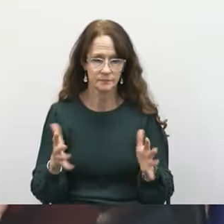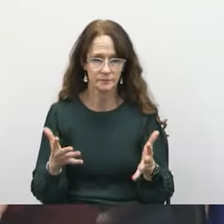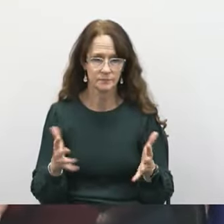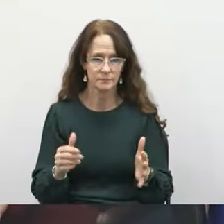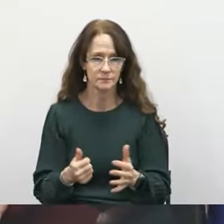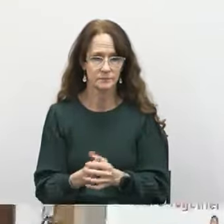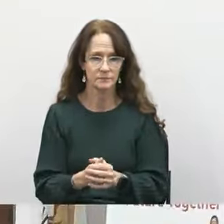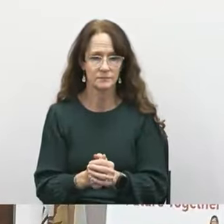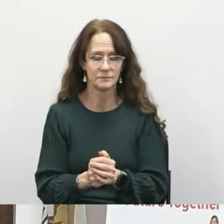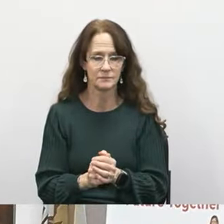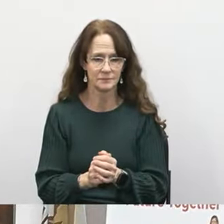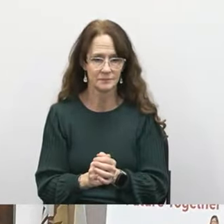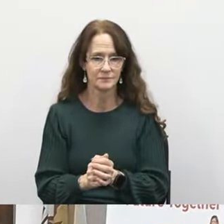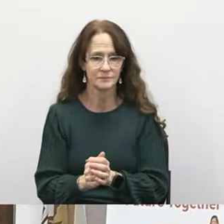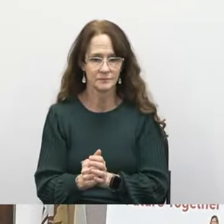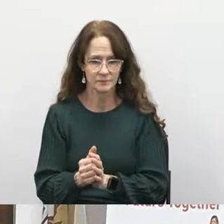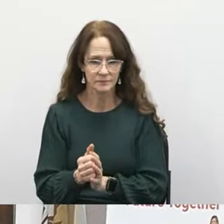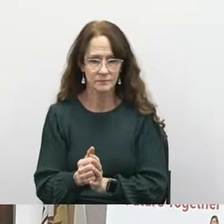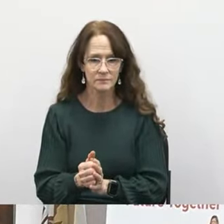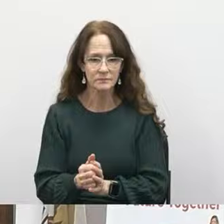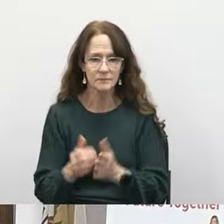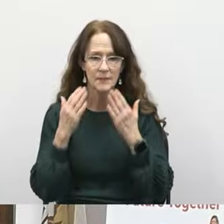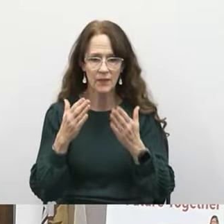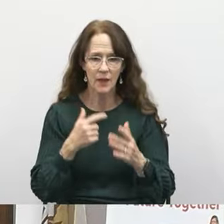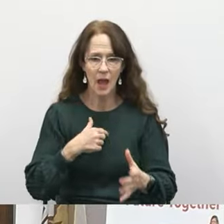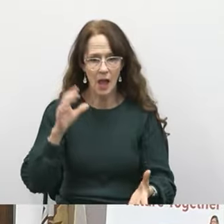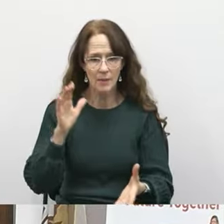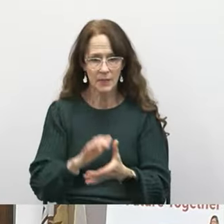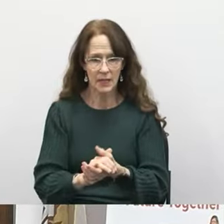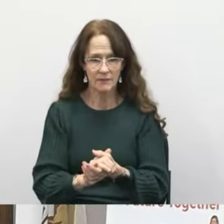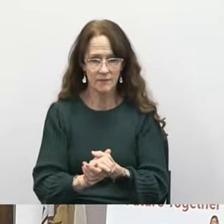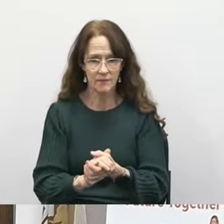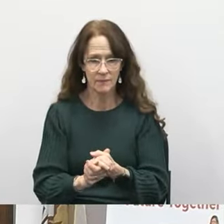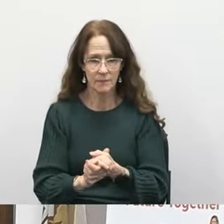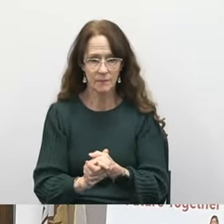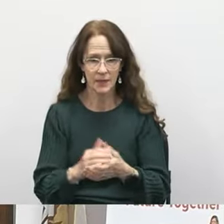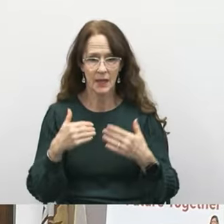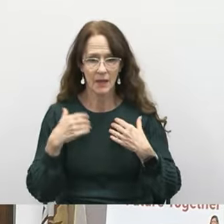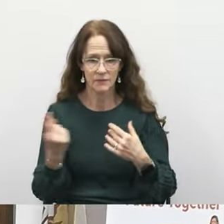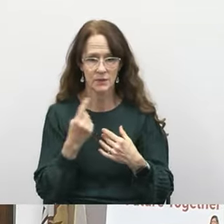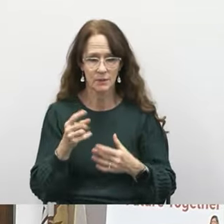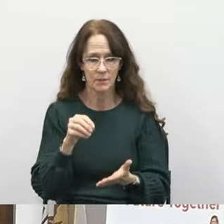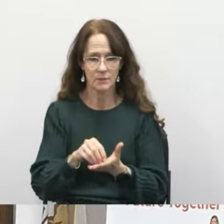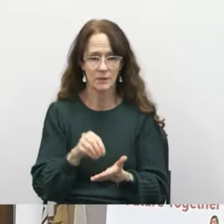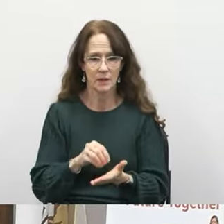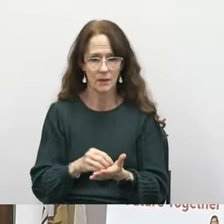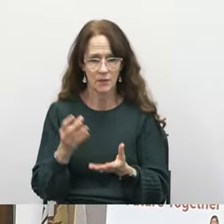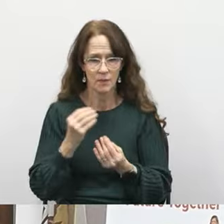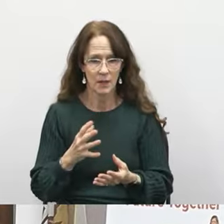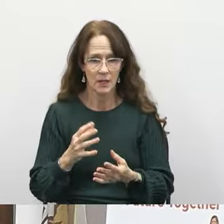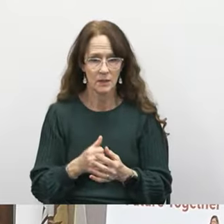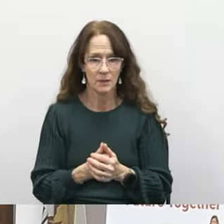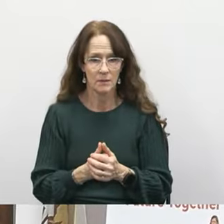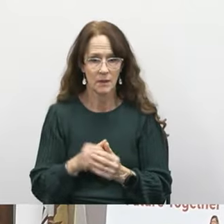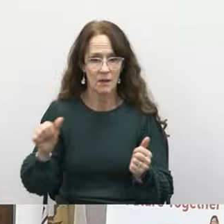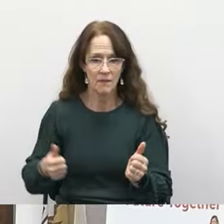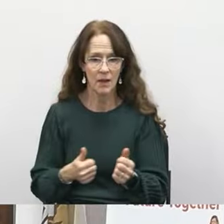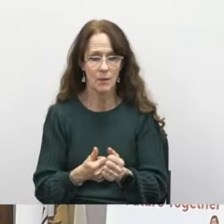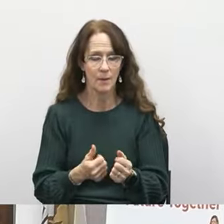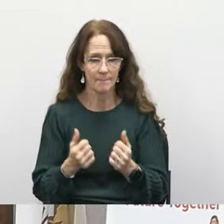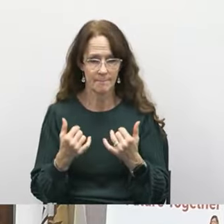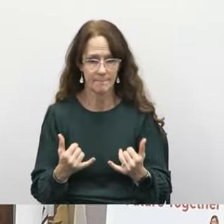Thank you. And I believe we have somebody to take down your information so that there's follow-up here.